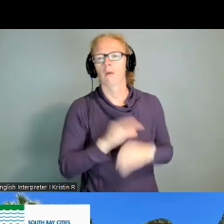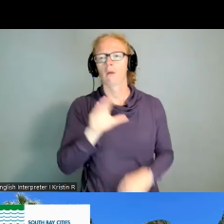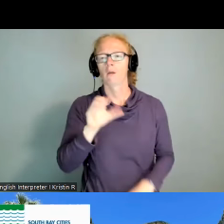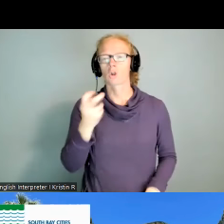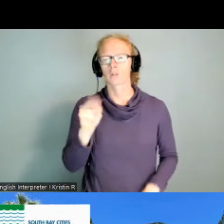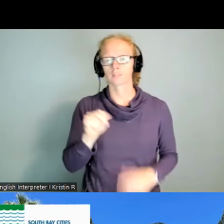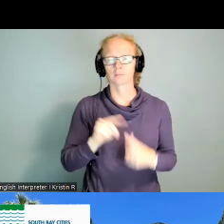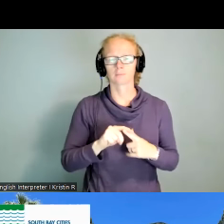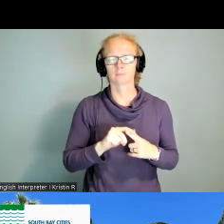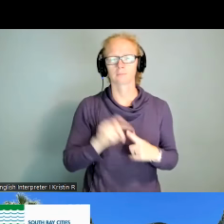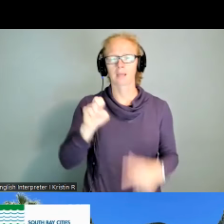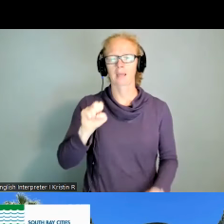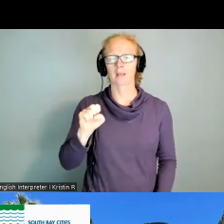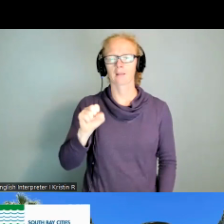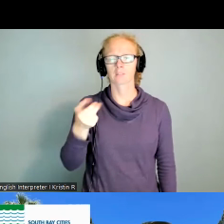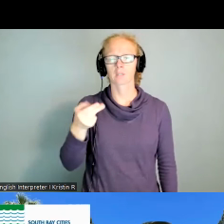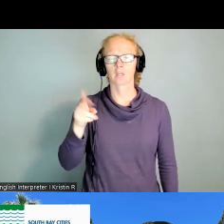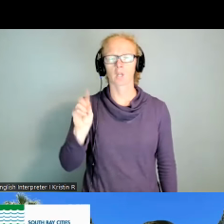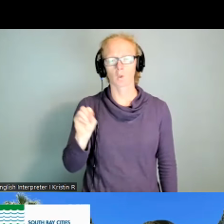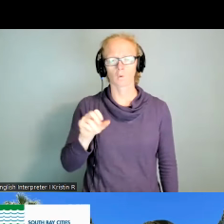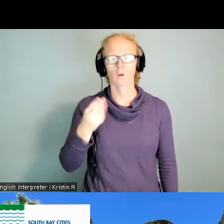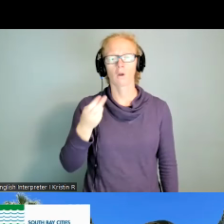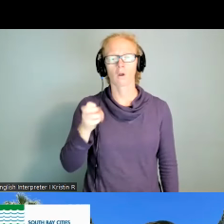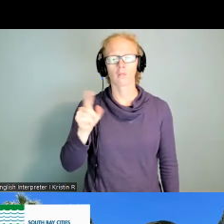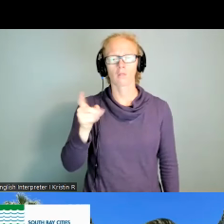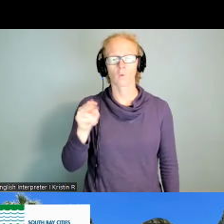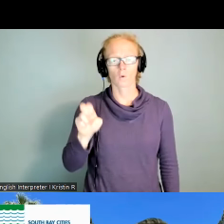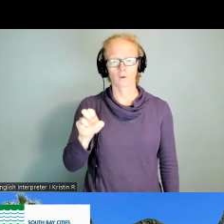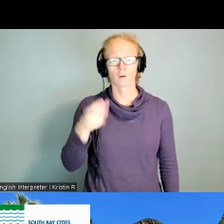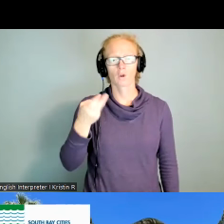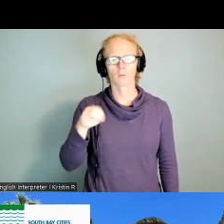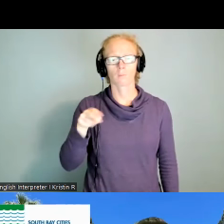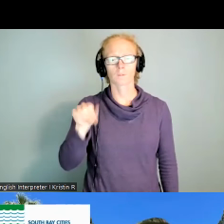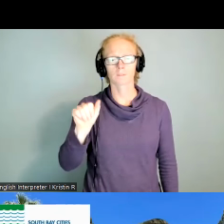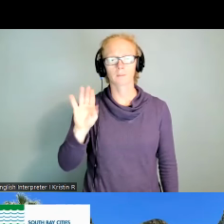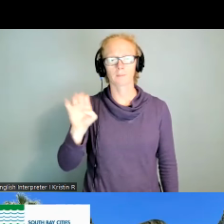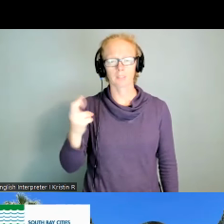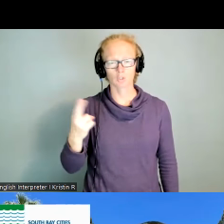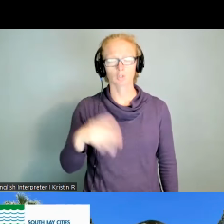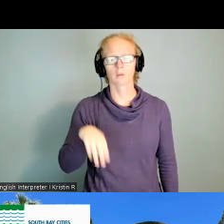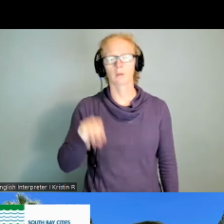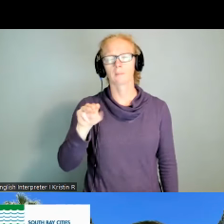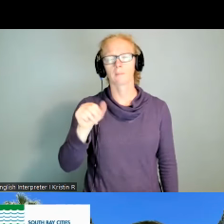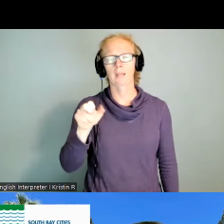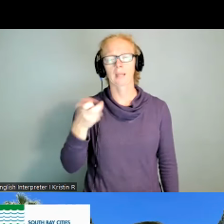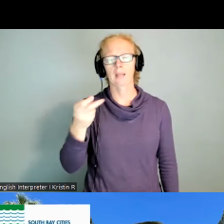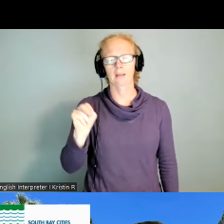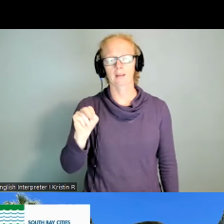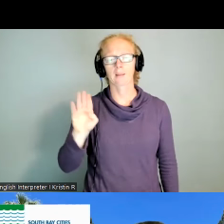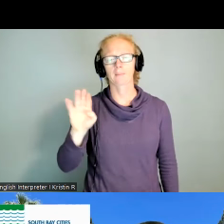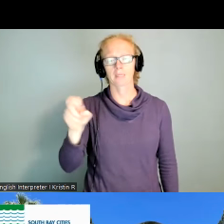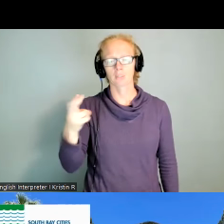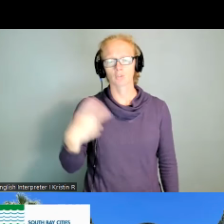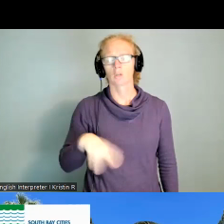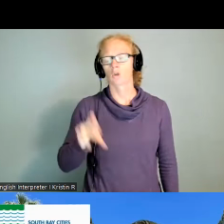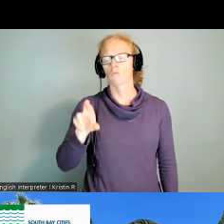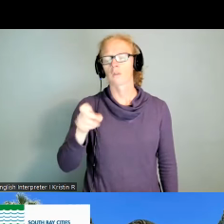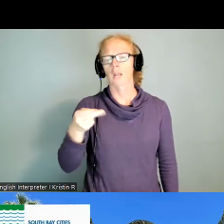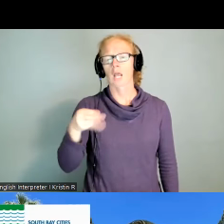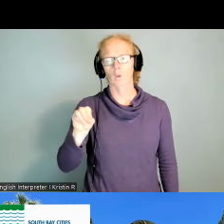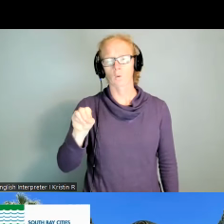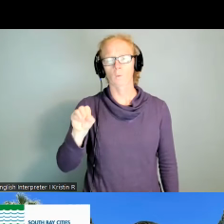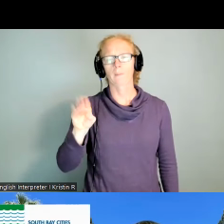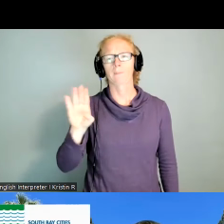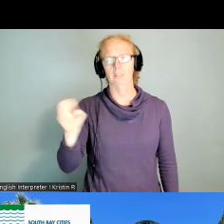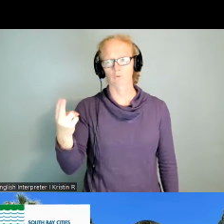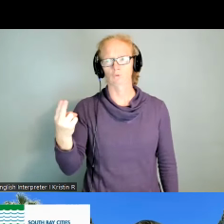El Segundo, Hawthorne, Hermosa Beach, Manhattan Beach, and Redondo Beach. As part of our REAP